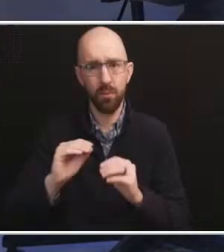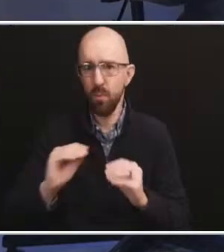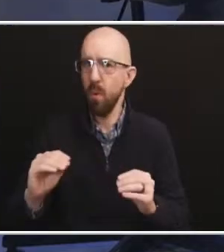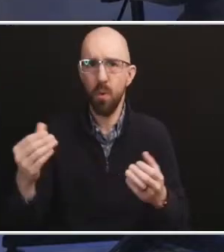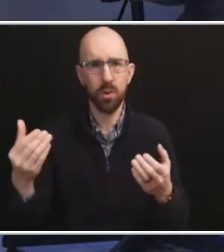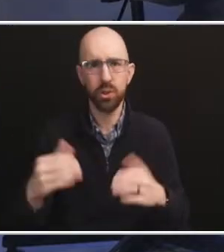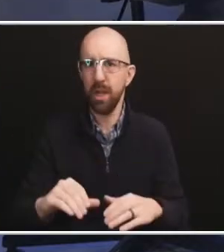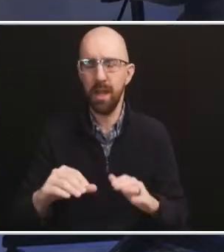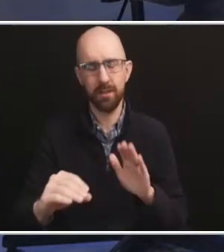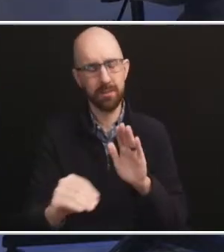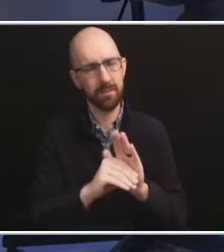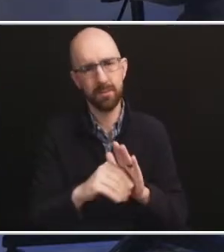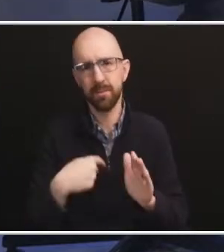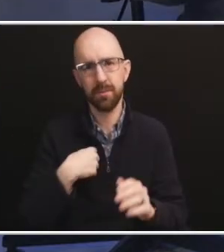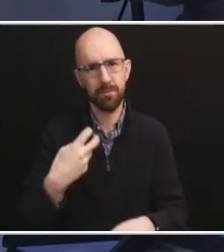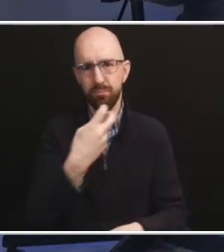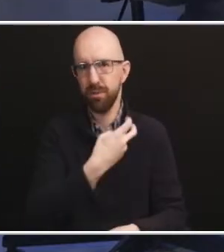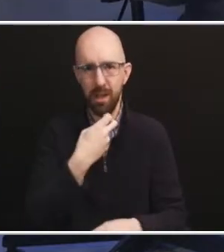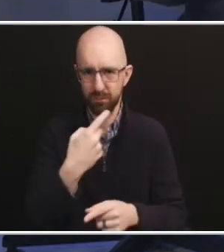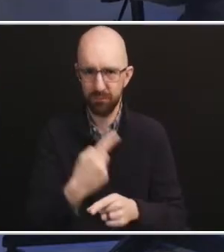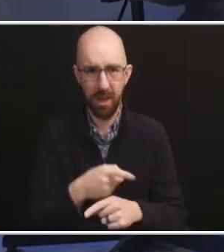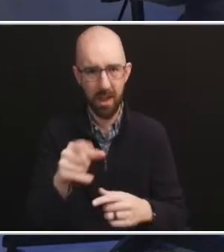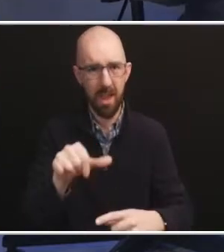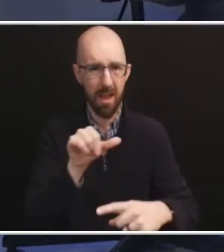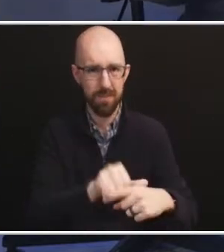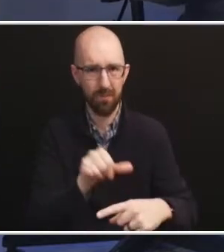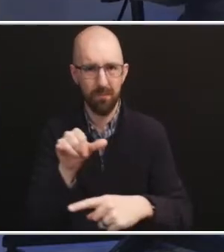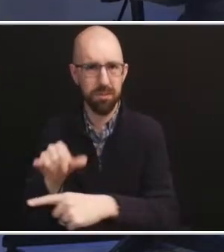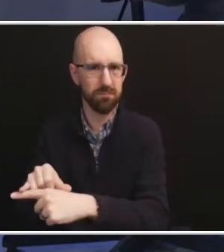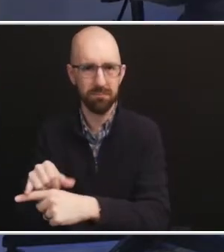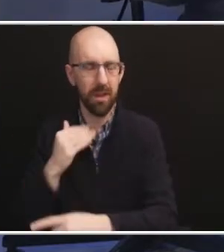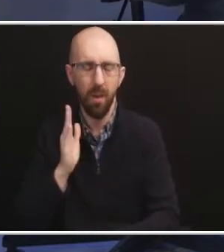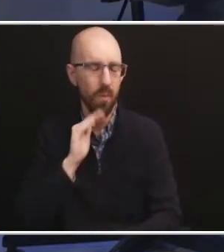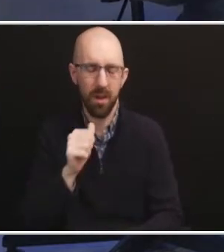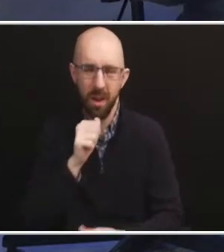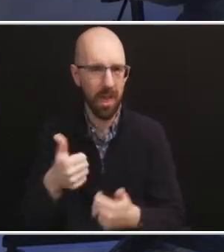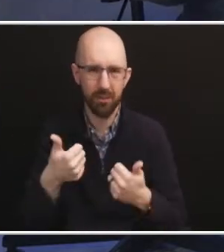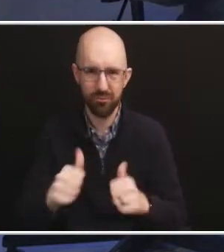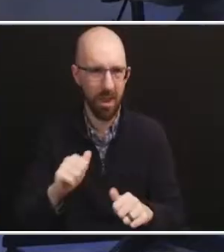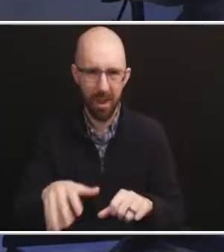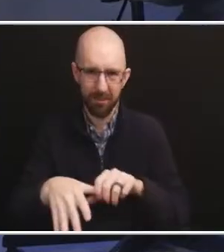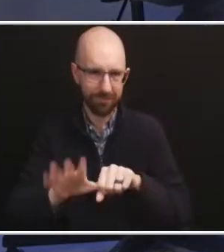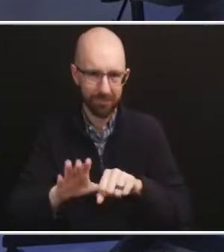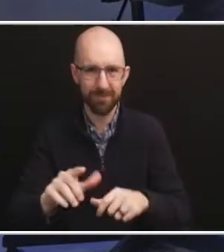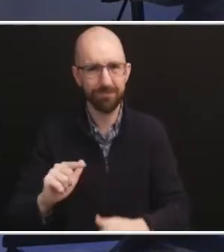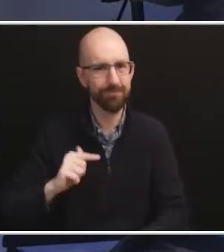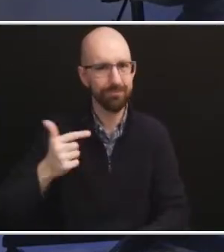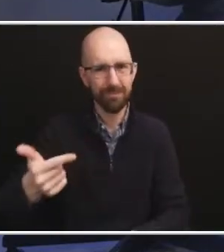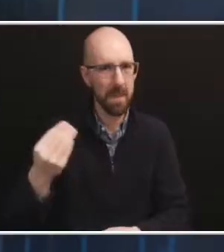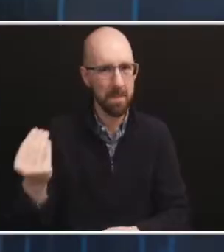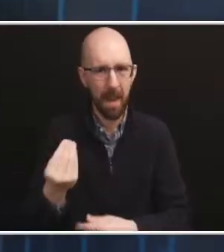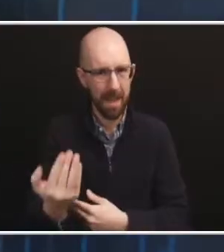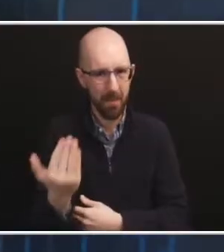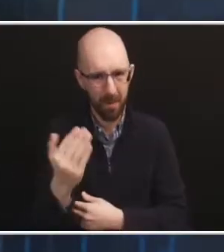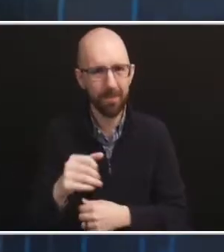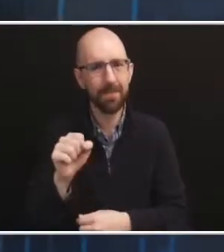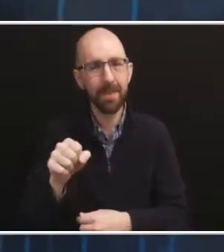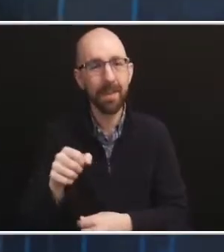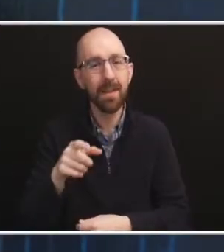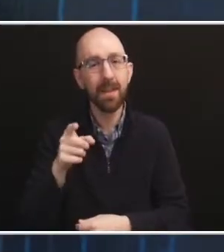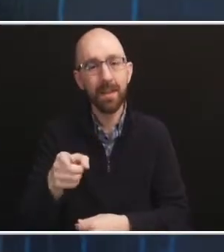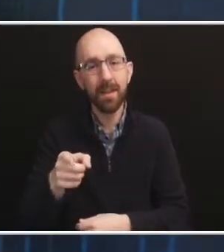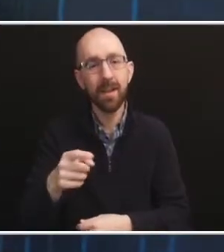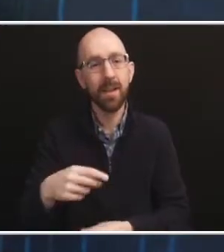me pronouncing this. I cannot pronounce it. I will not even try. So I'm going to make you do it on this Monday morning. Yes, perfect. Yes, so hereditary